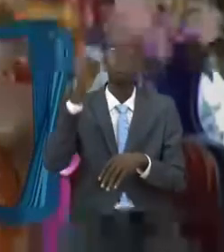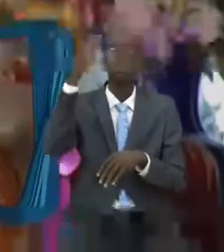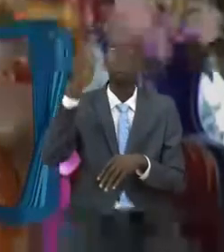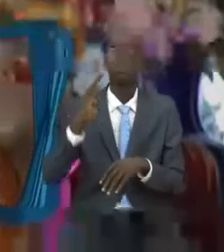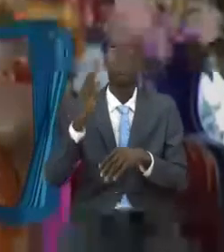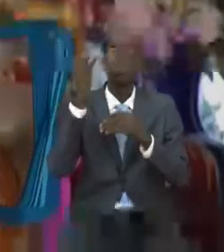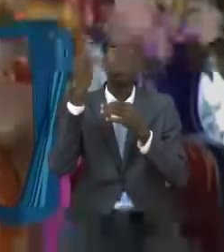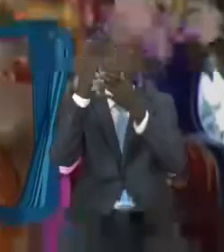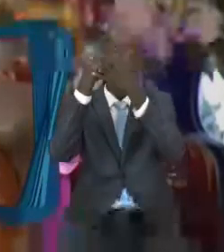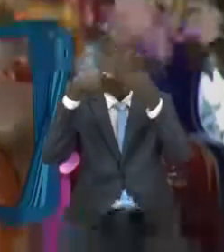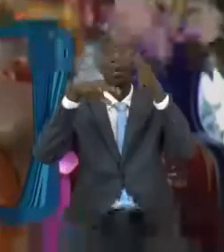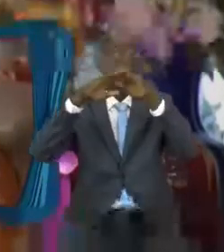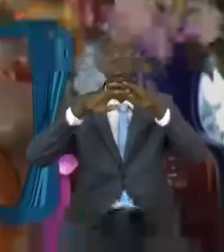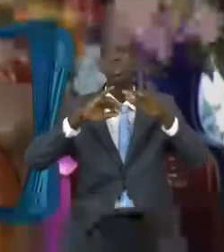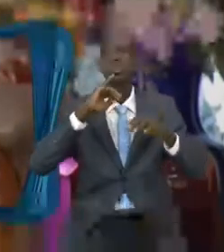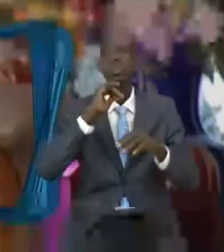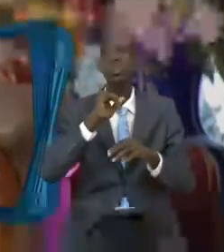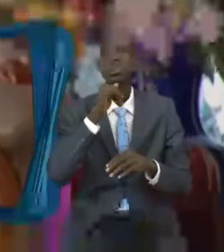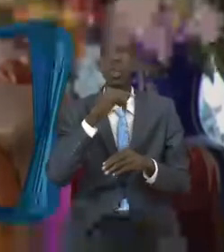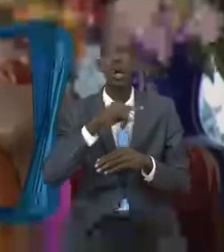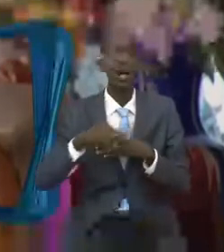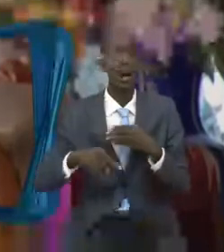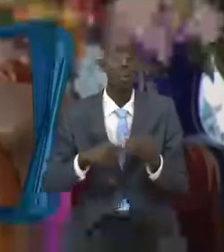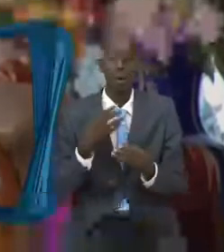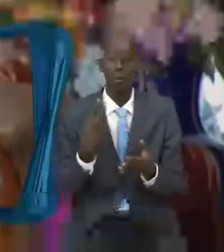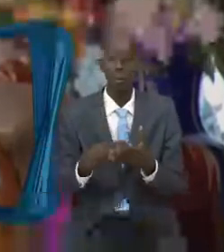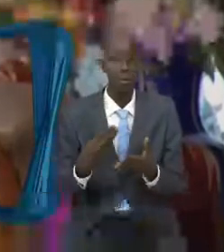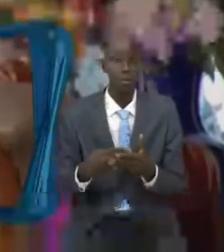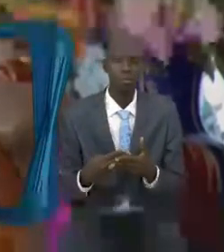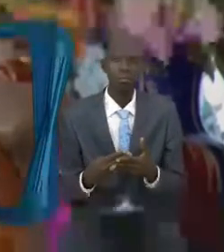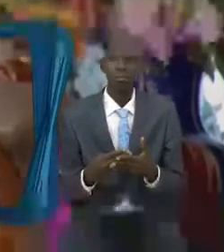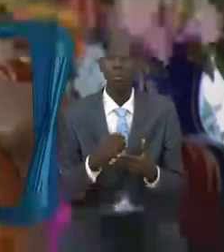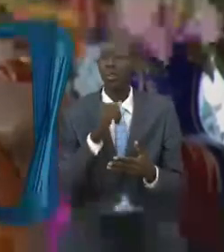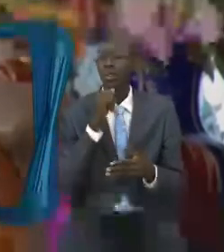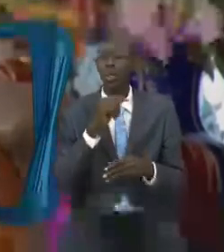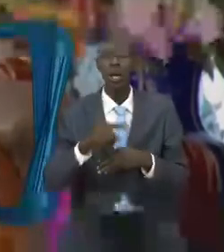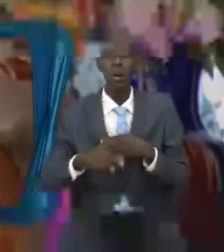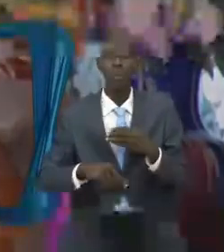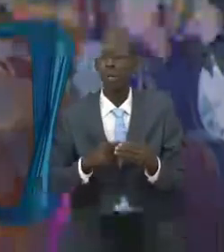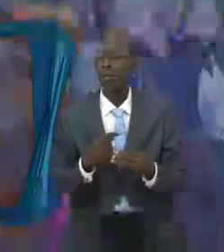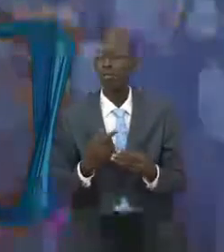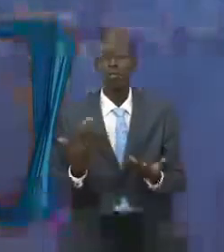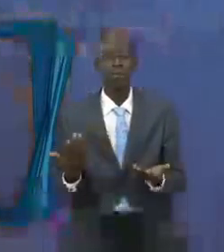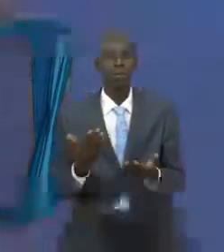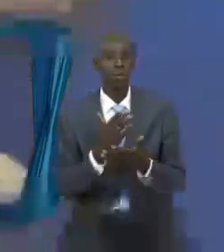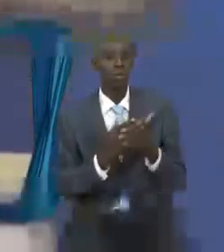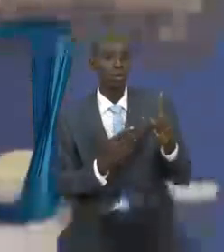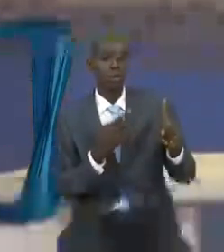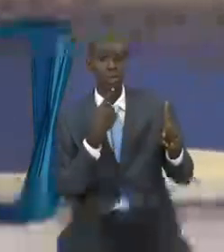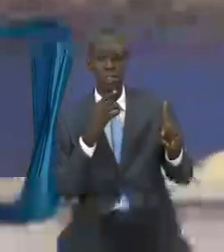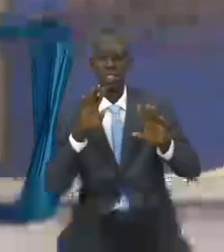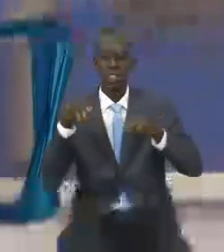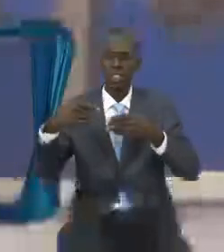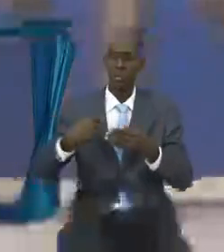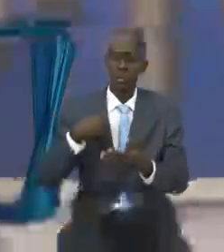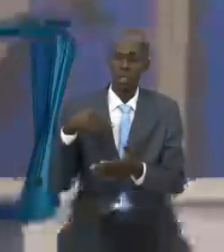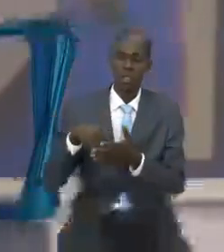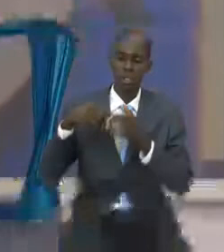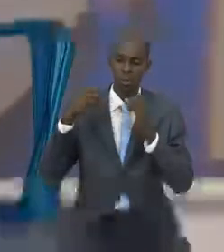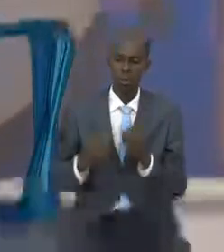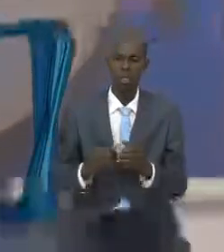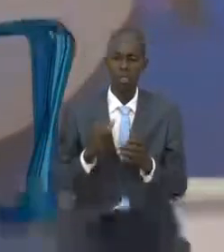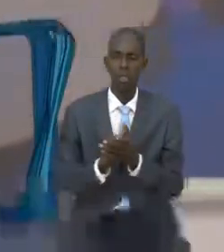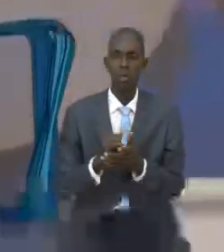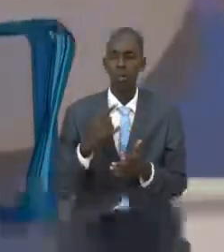conquering kingdom, is not about money. It's not about Simon coming and saying, give me this power also, that on